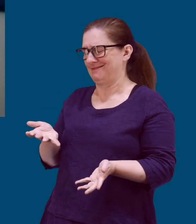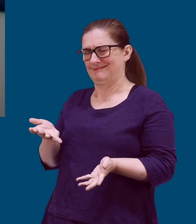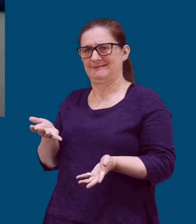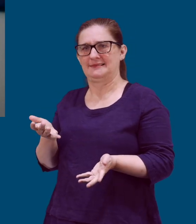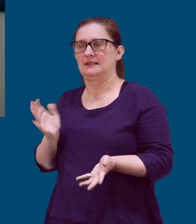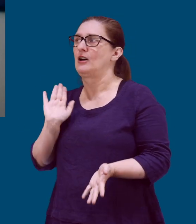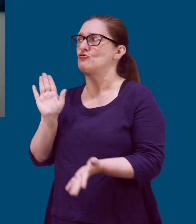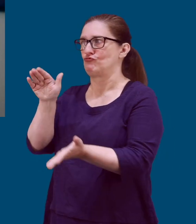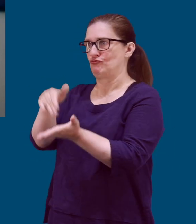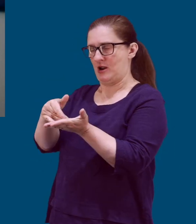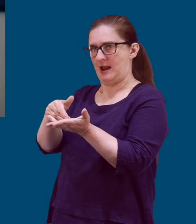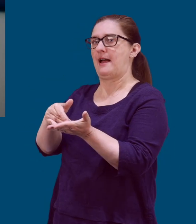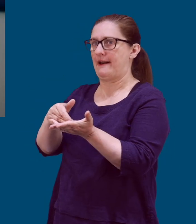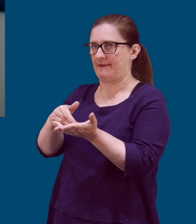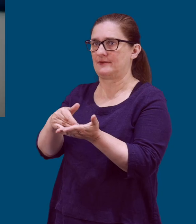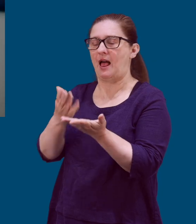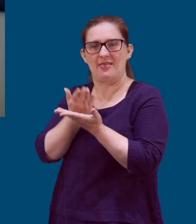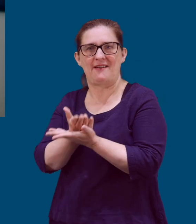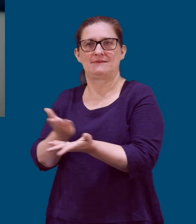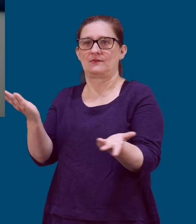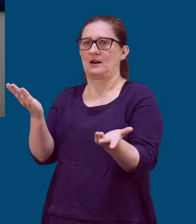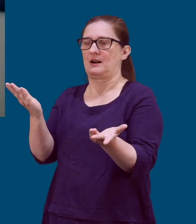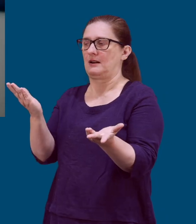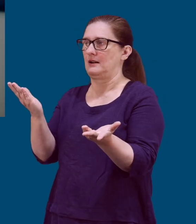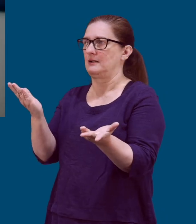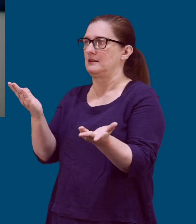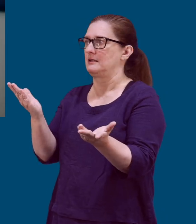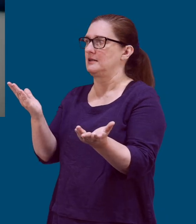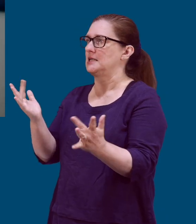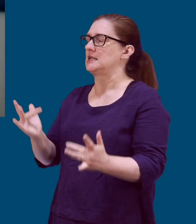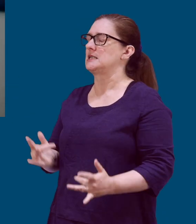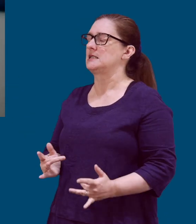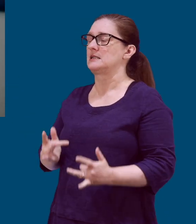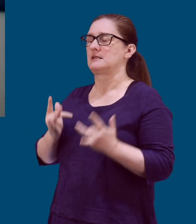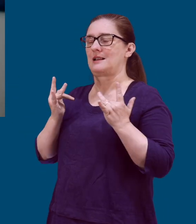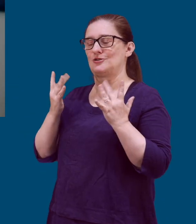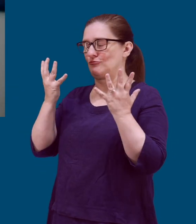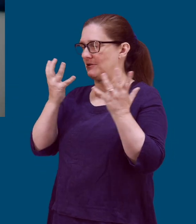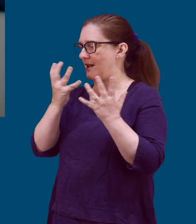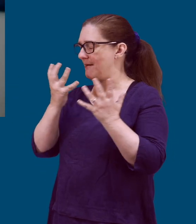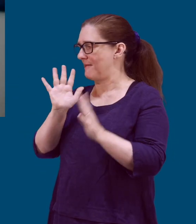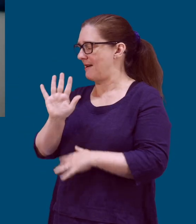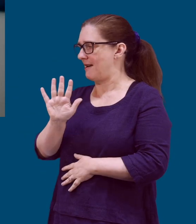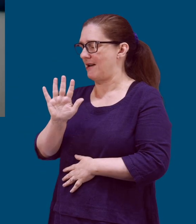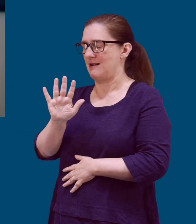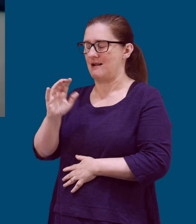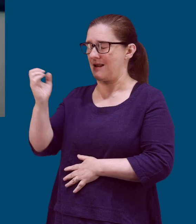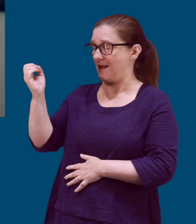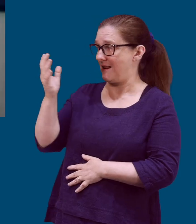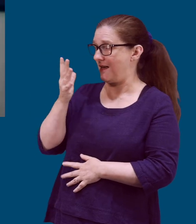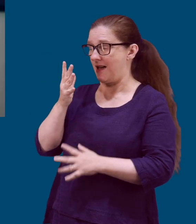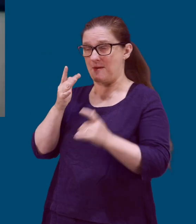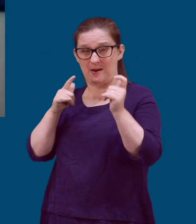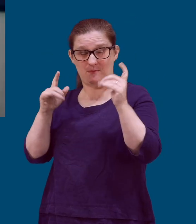I have arrived. It is a sensory nightmare. Stark lights and people walking